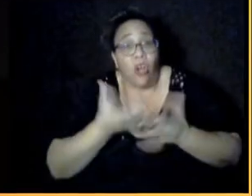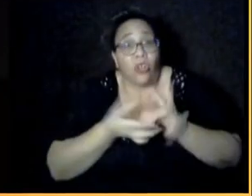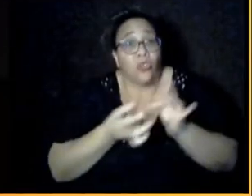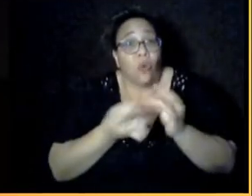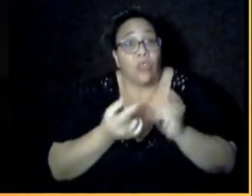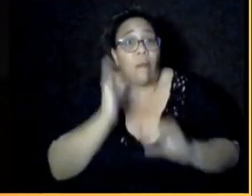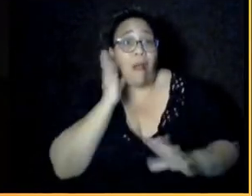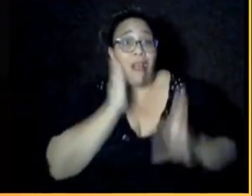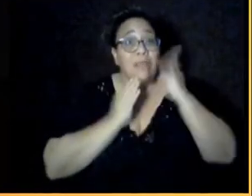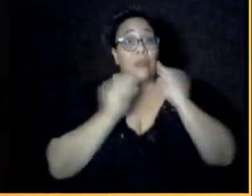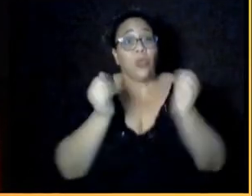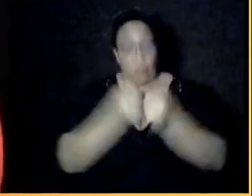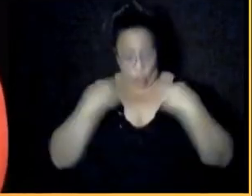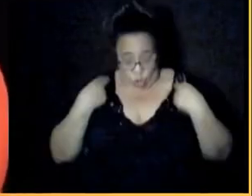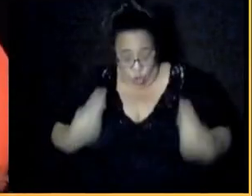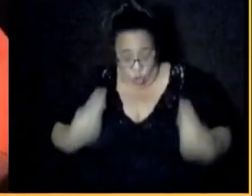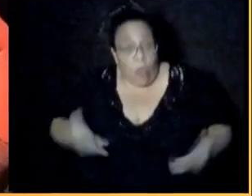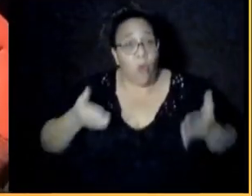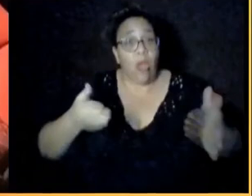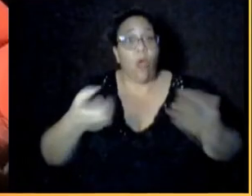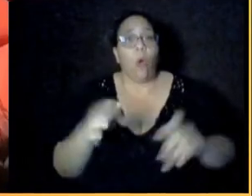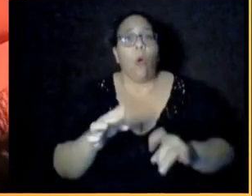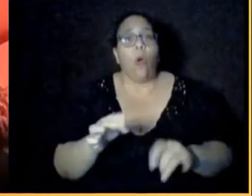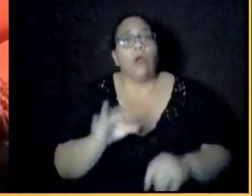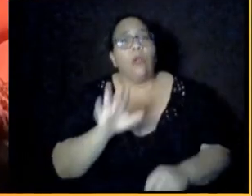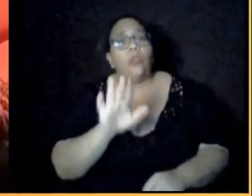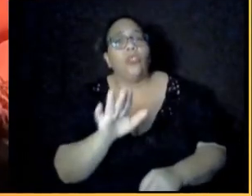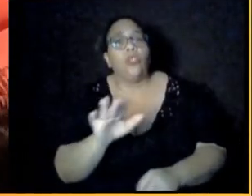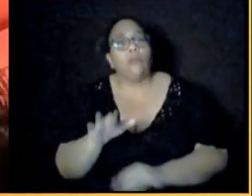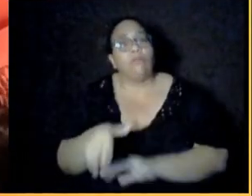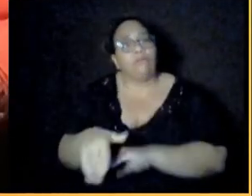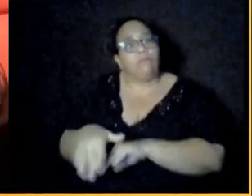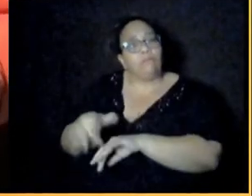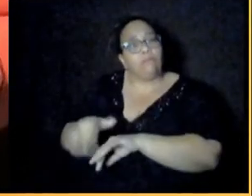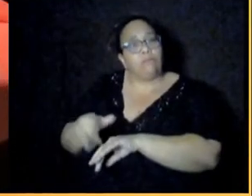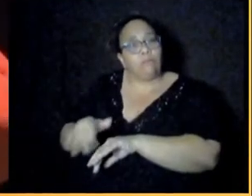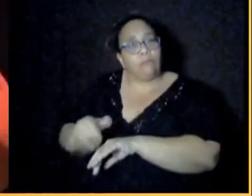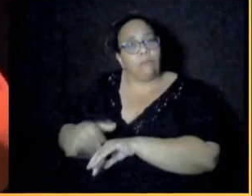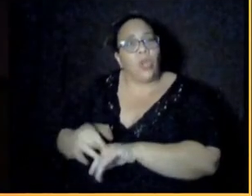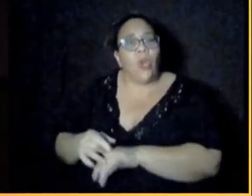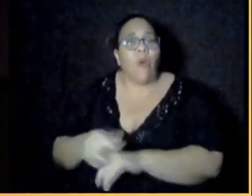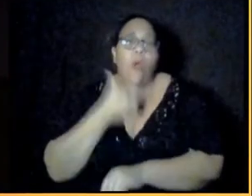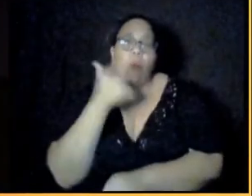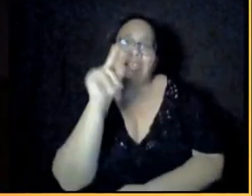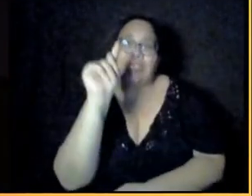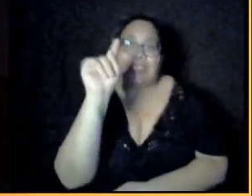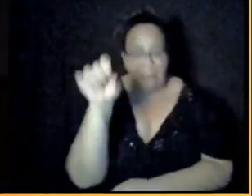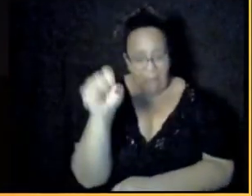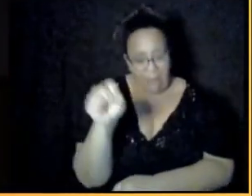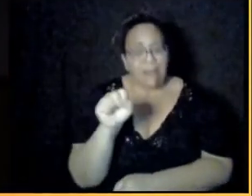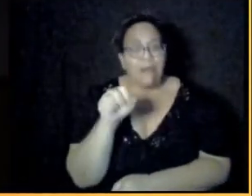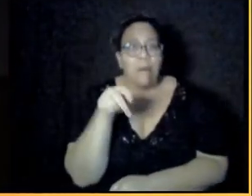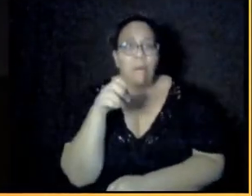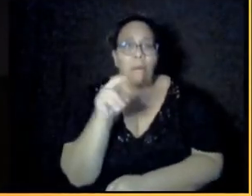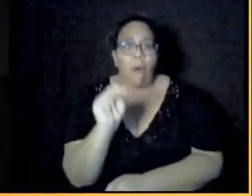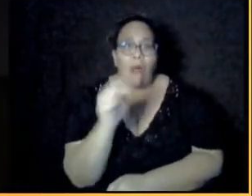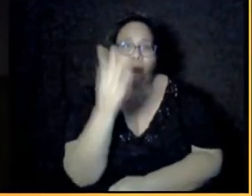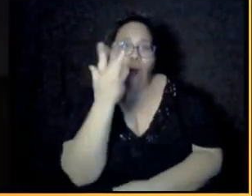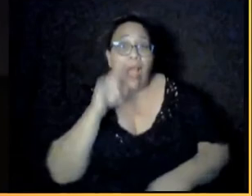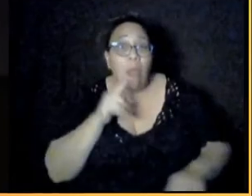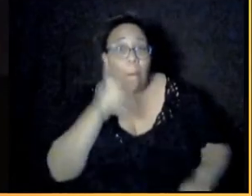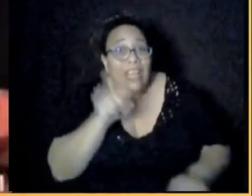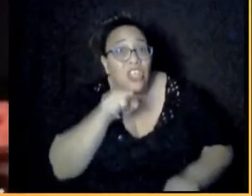form, or do you touch yourself in private mode while watching TS porn? See, unlike your